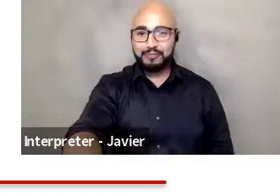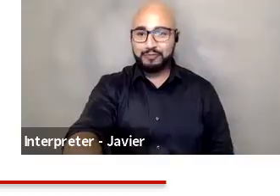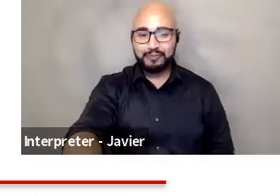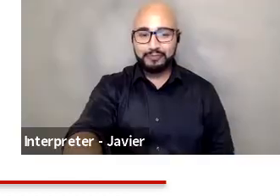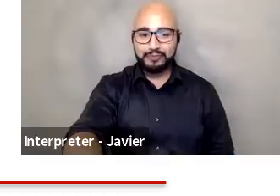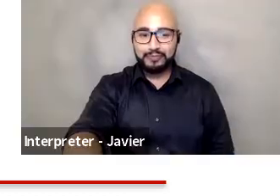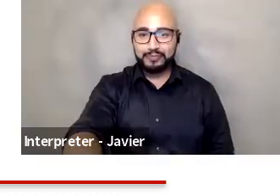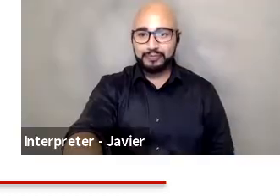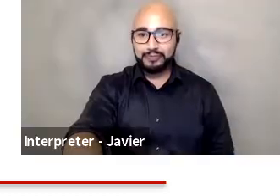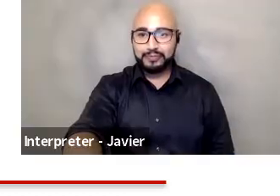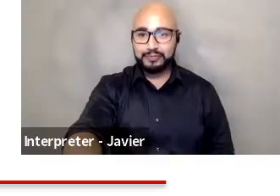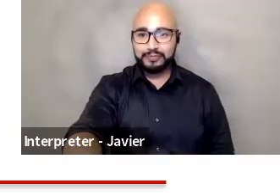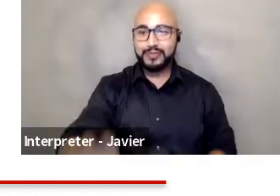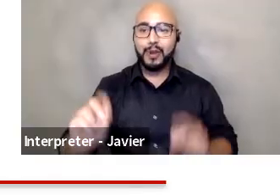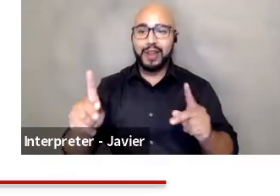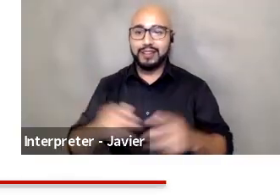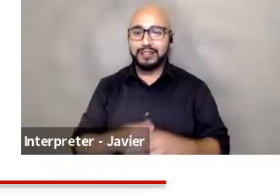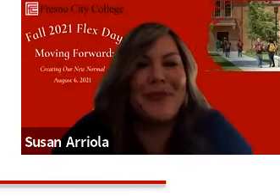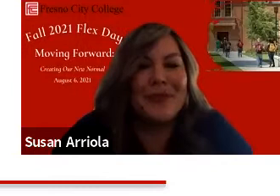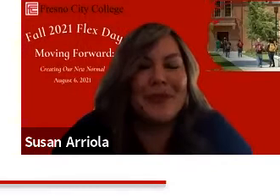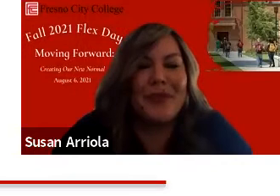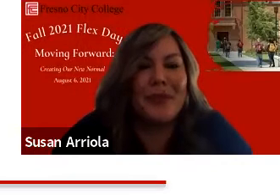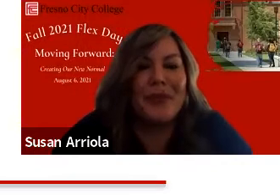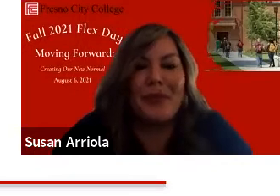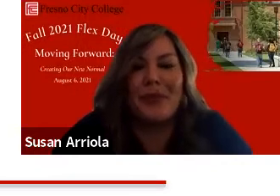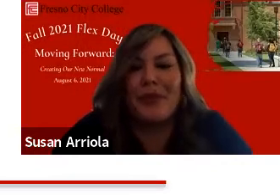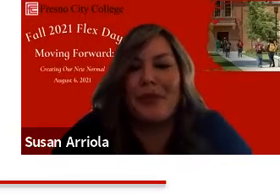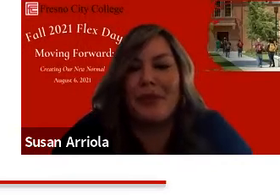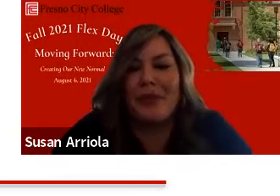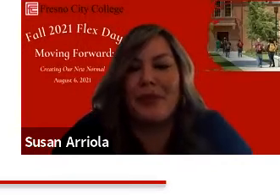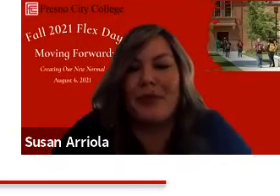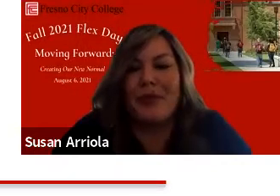No. Yep. Okay, Nancy, thank you.